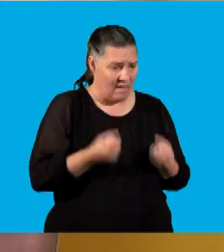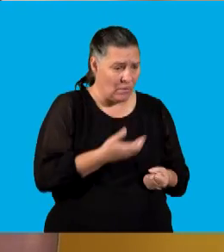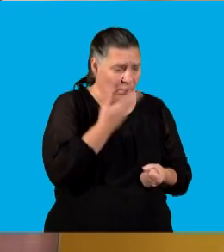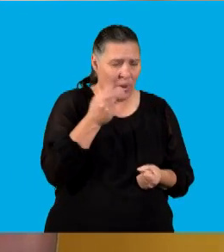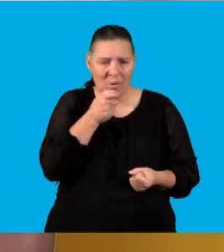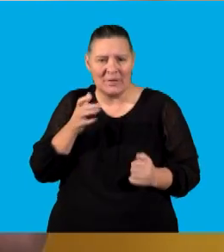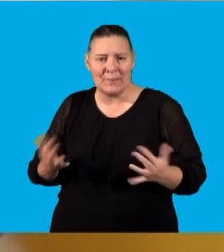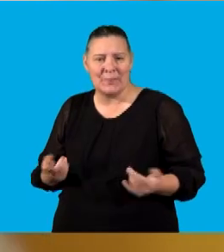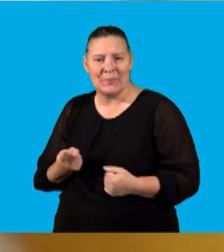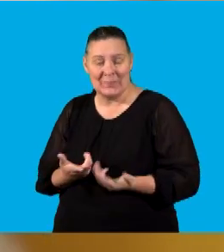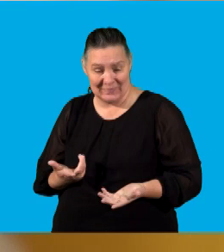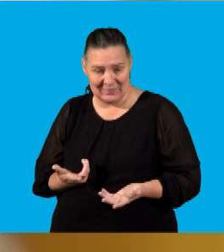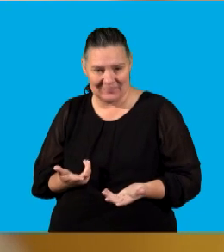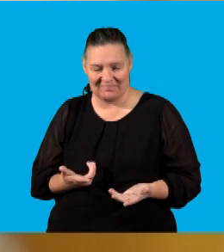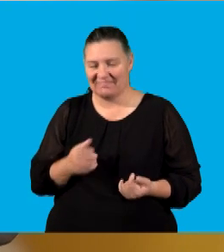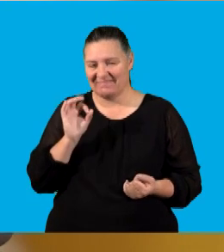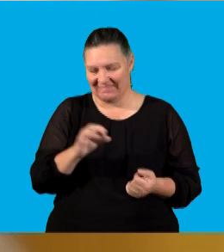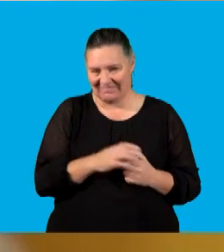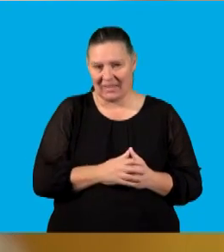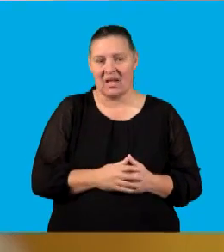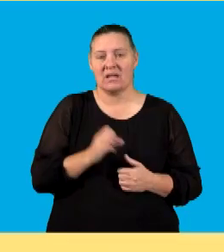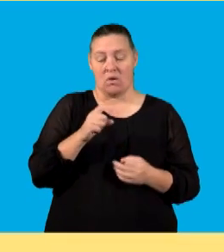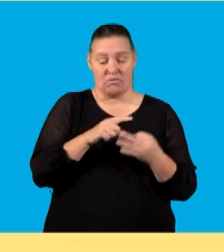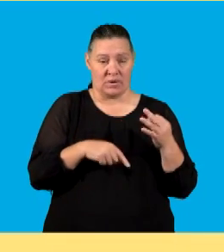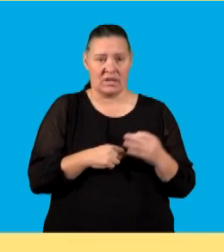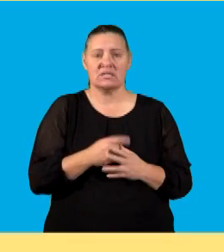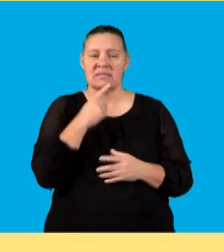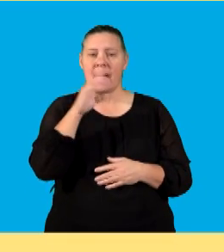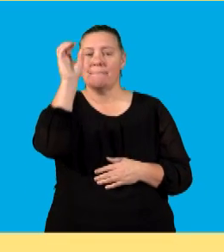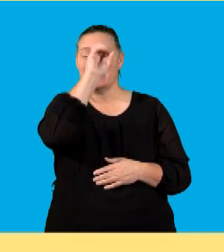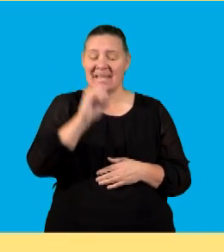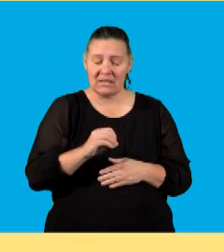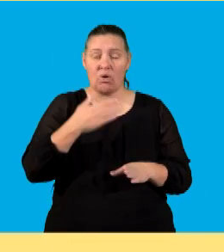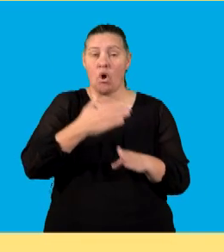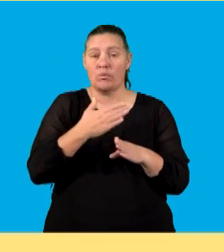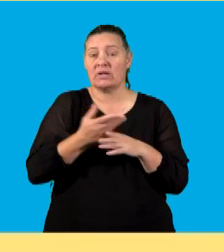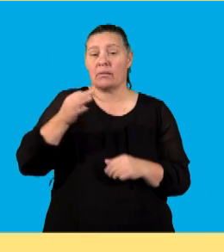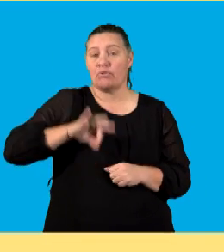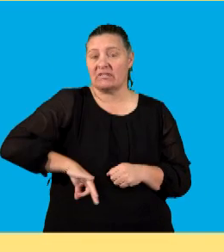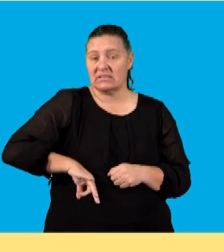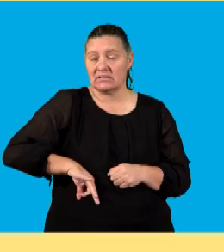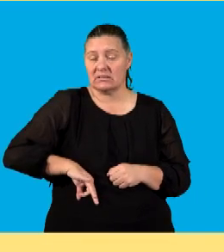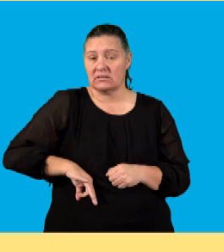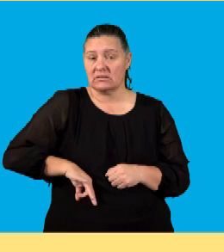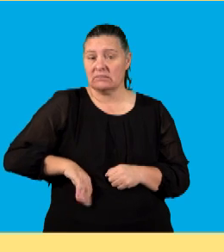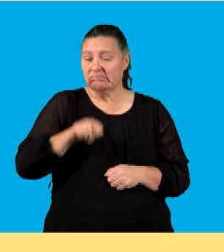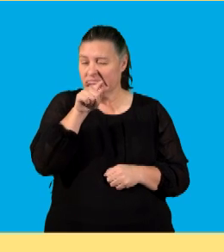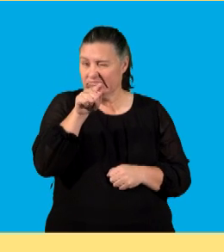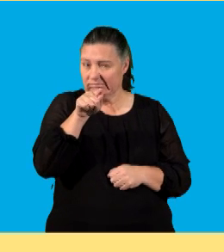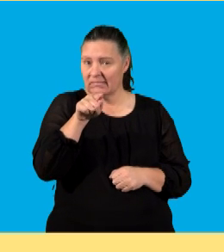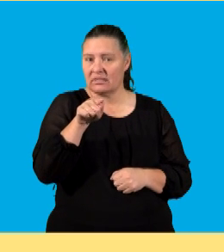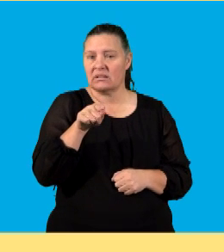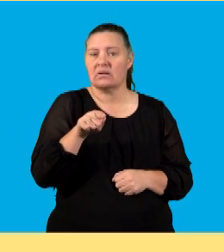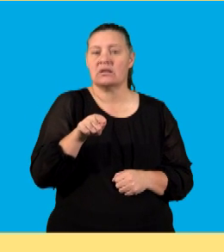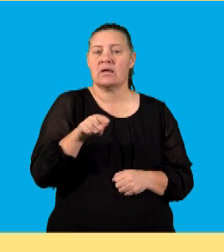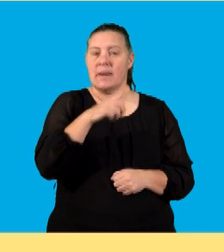financial indicators. So, there it is. It then says, the percentage operating profit, that's the